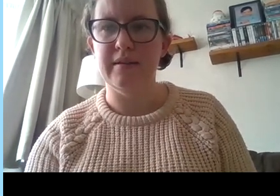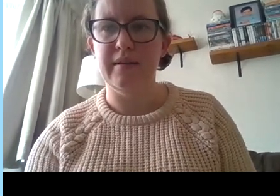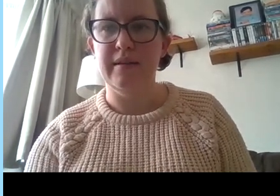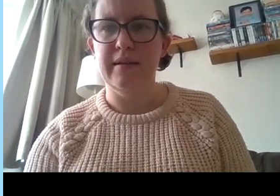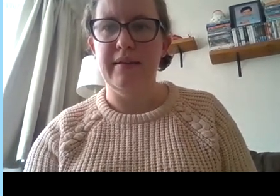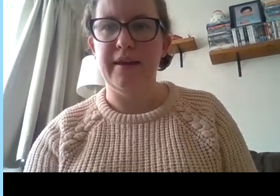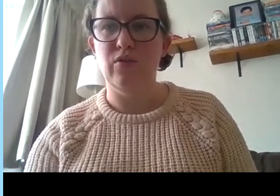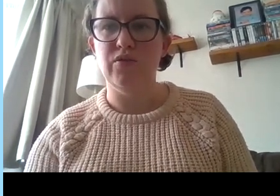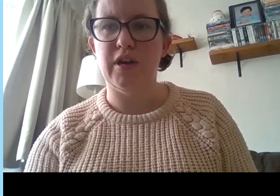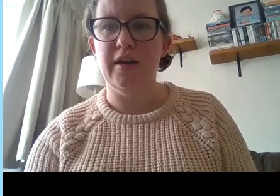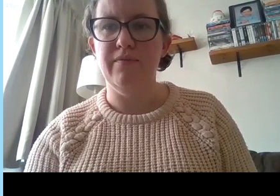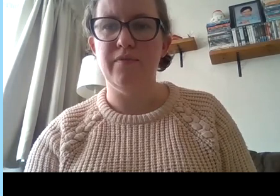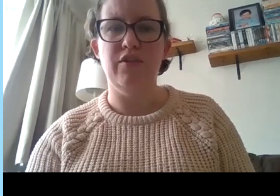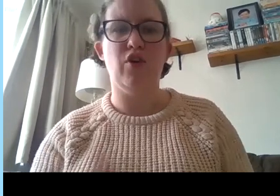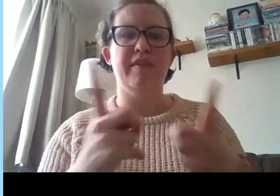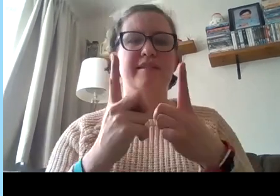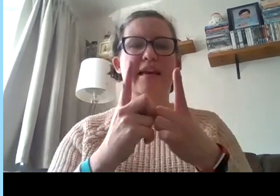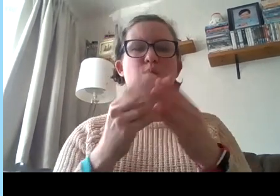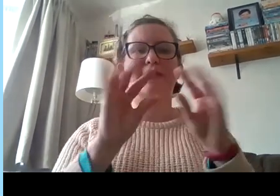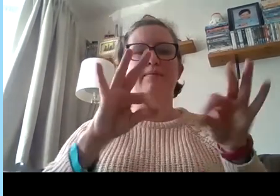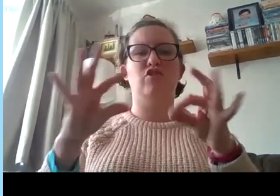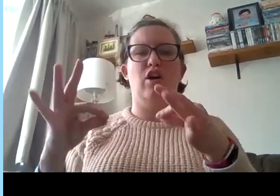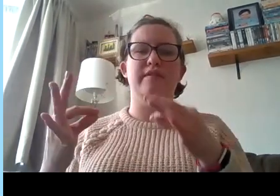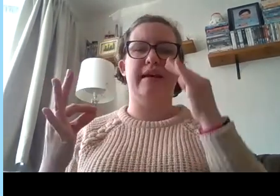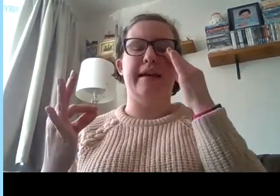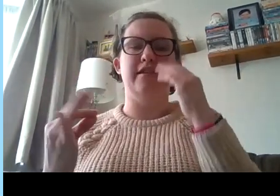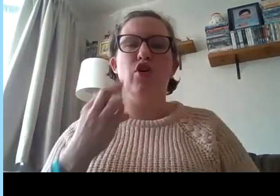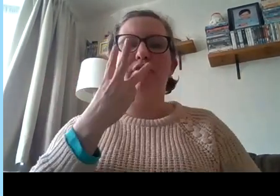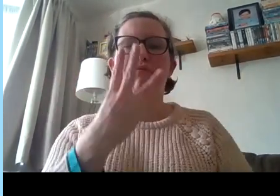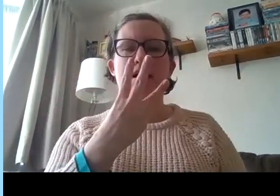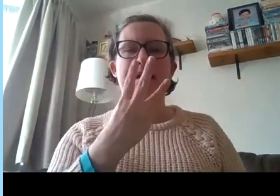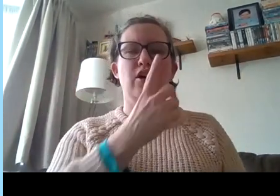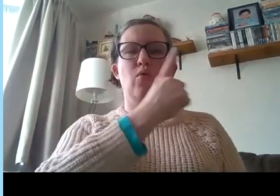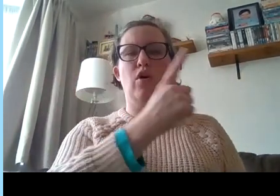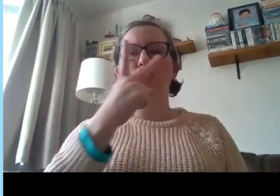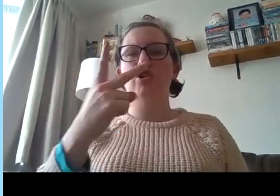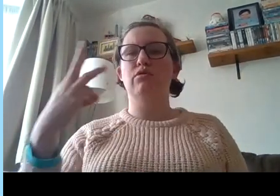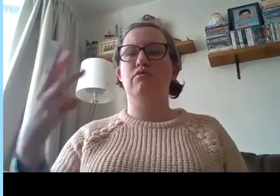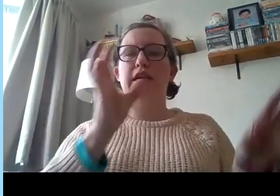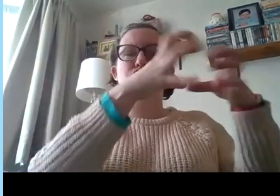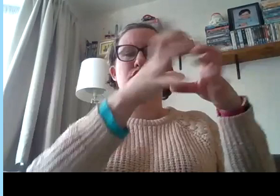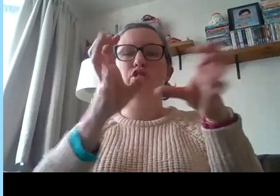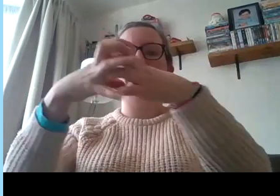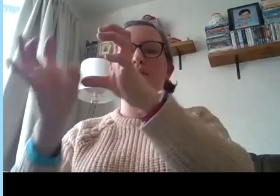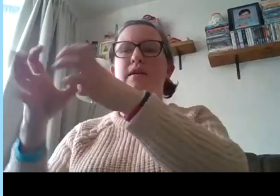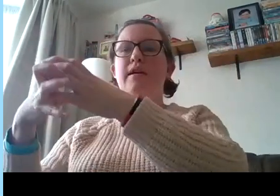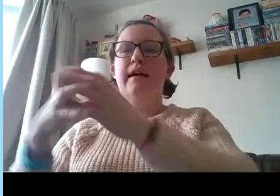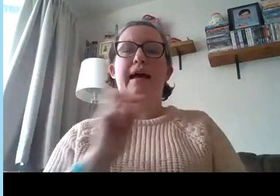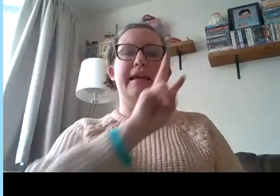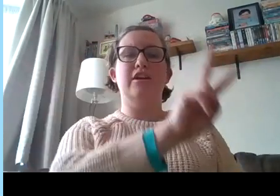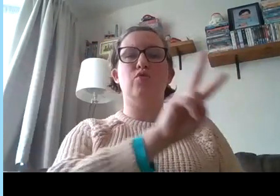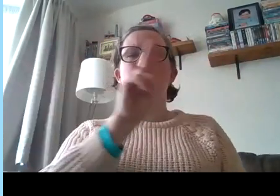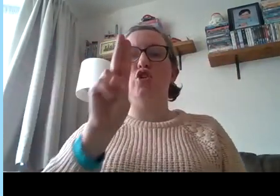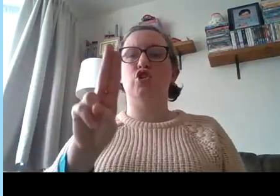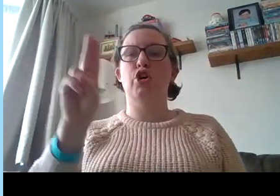Right. Then also, you've got this thing with some socks. Okay, so you've got 1, 2, 3 groups,